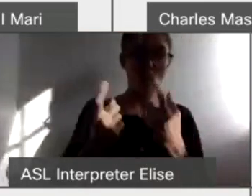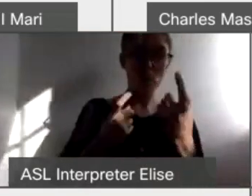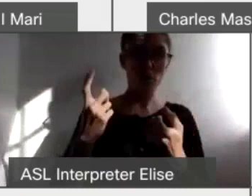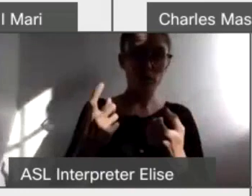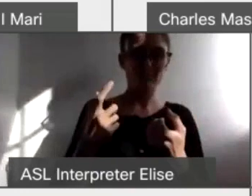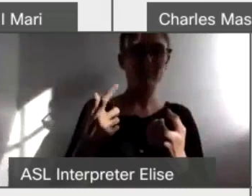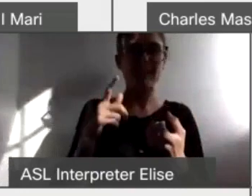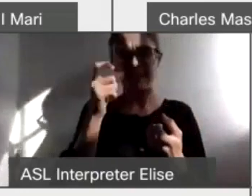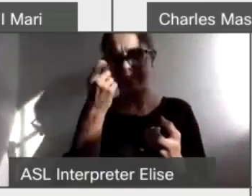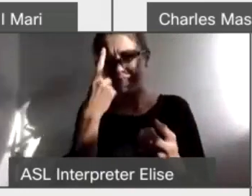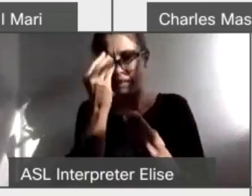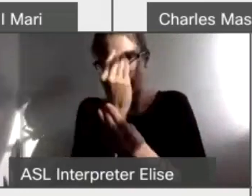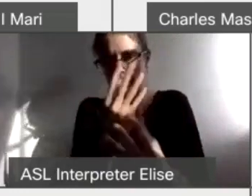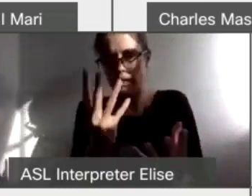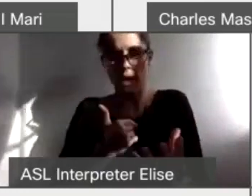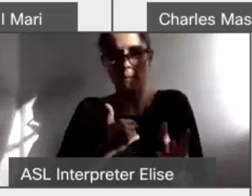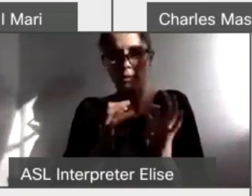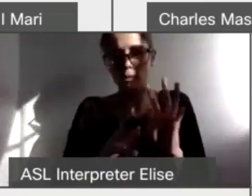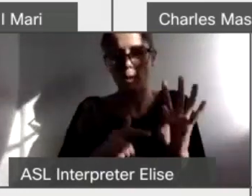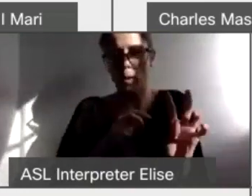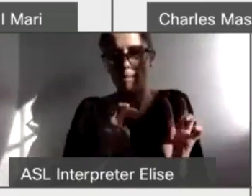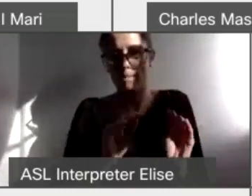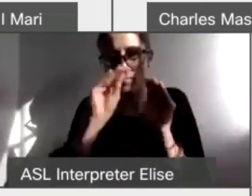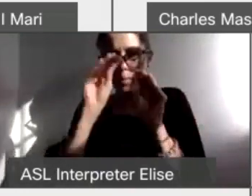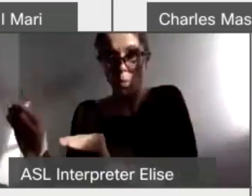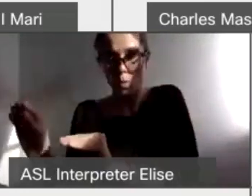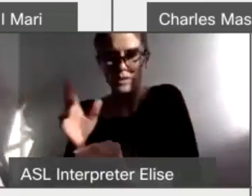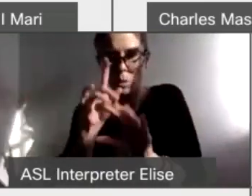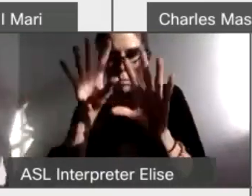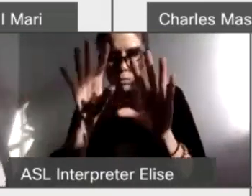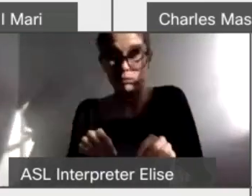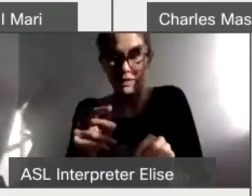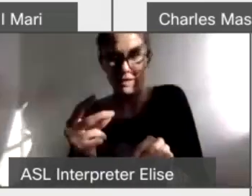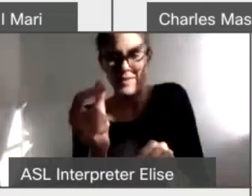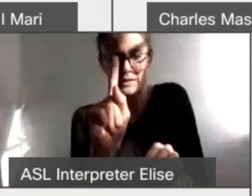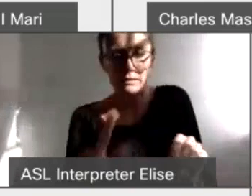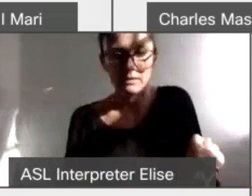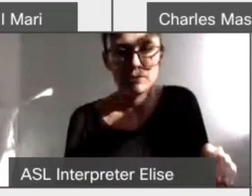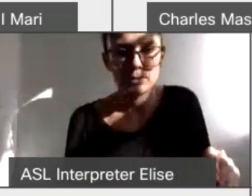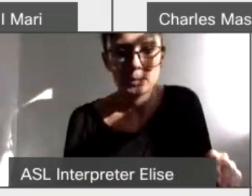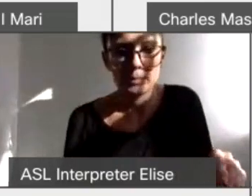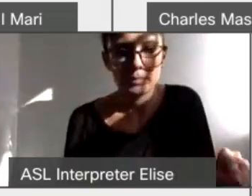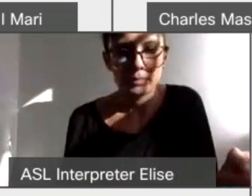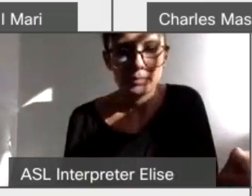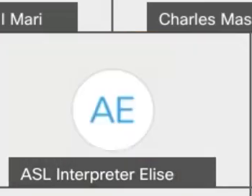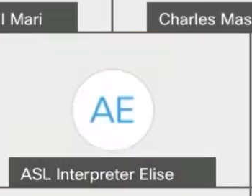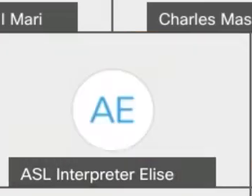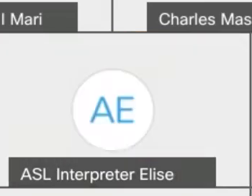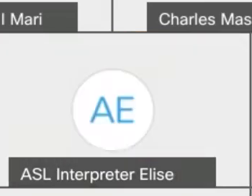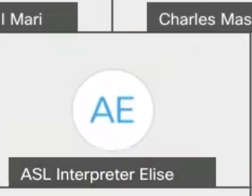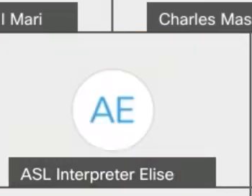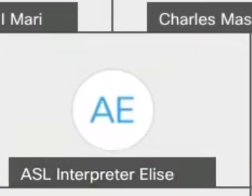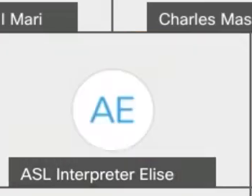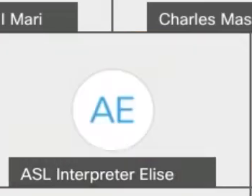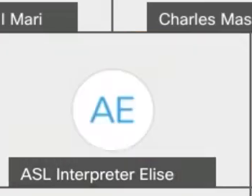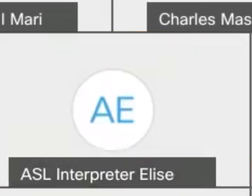questions. Courtney, hi, this is Charlie Massimo. Charles, good to hear from you. Charlie, great to see you. You too, thank you.